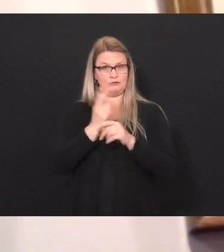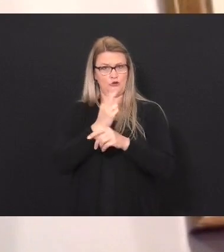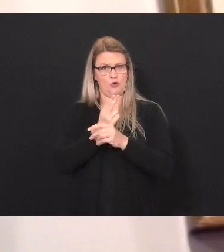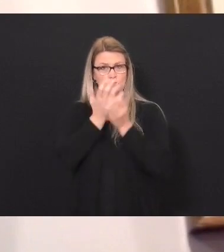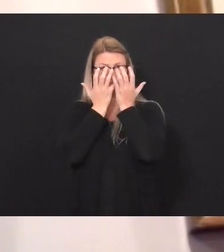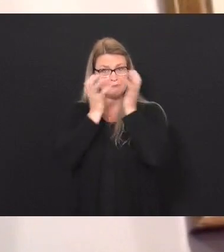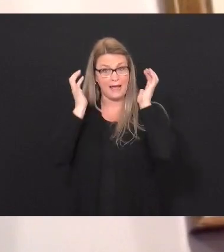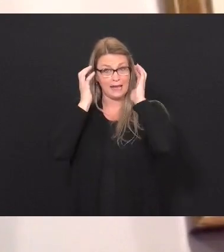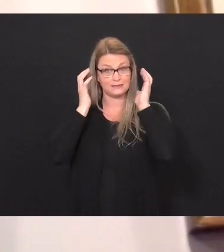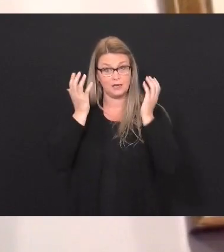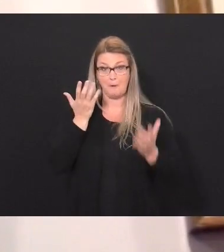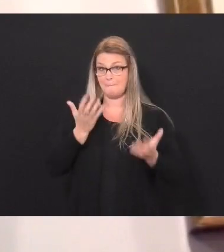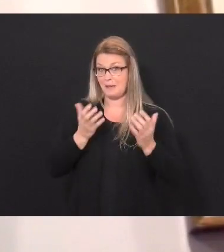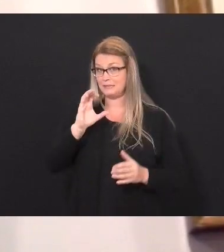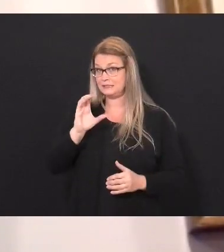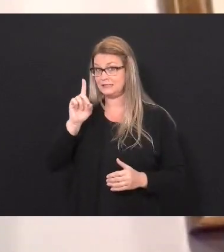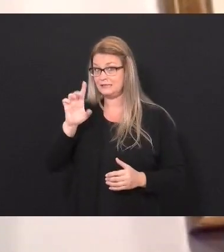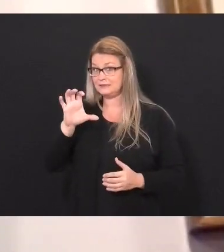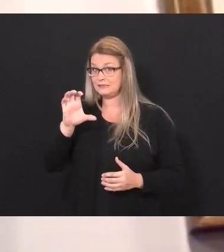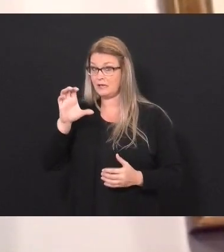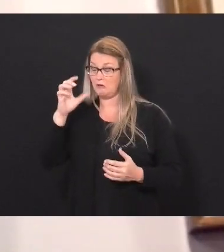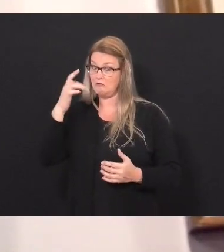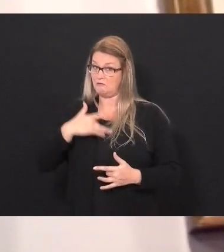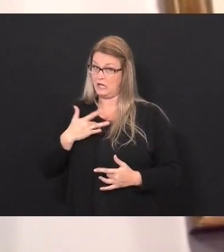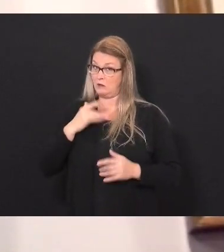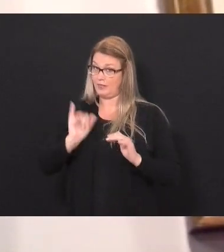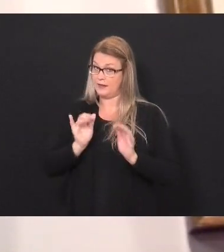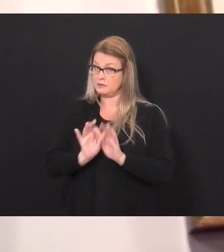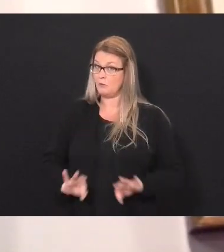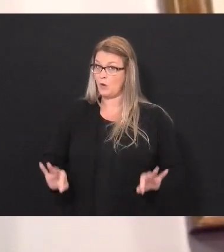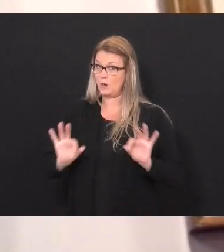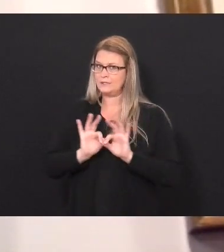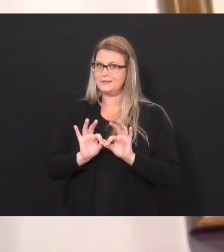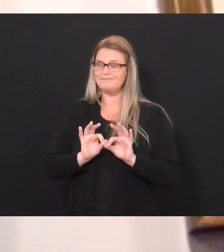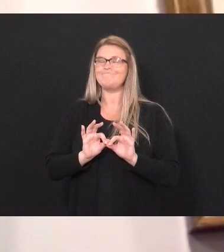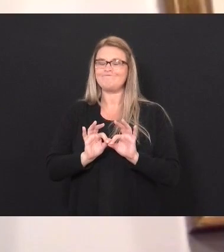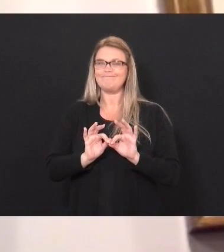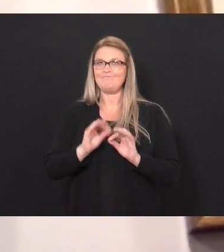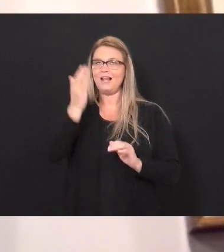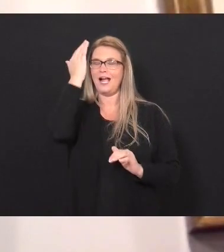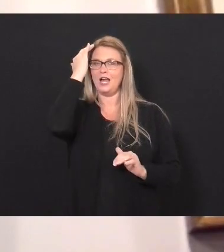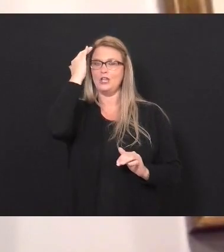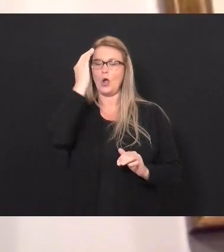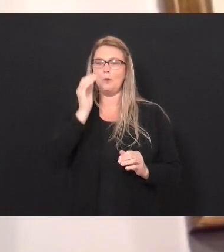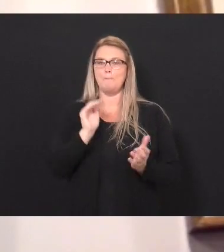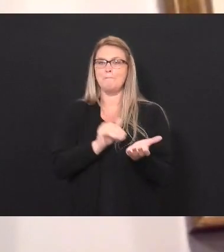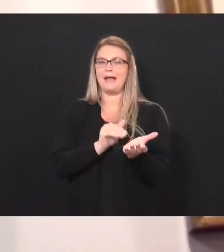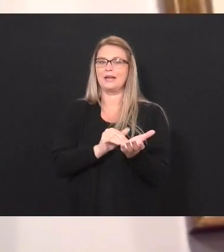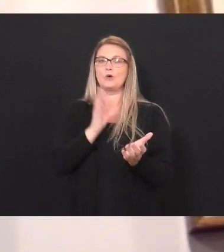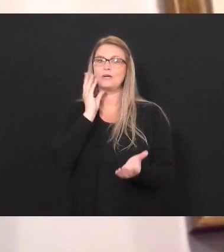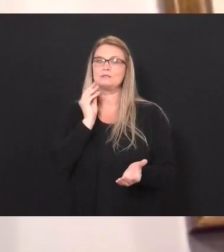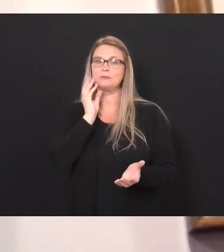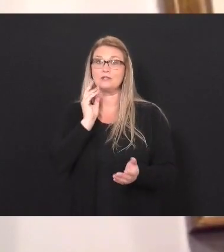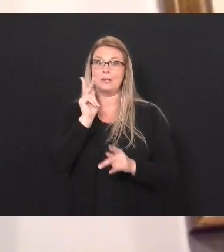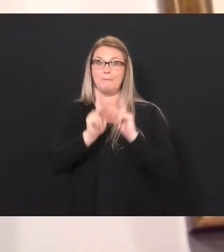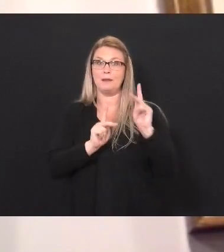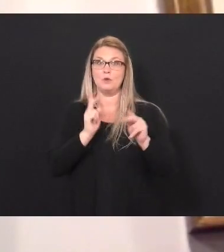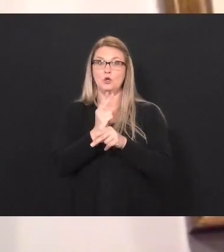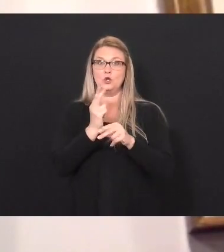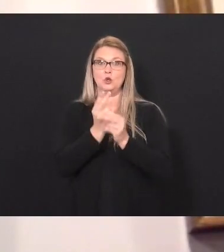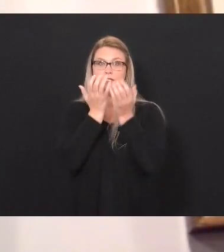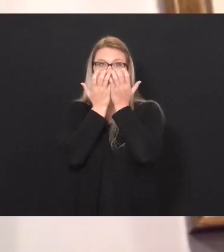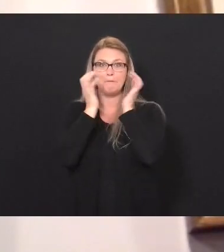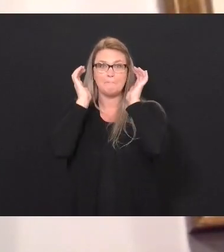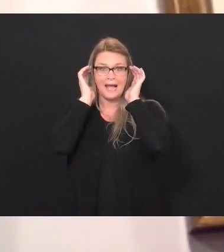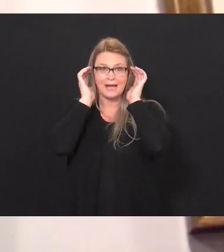says maybe that's important. And I think it's clear from the medical experience that people have had that wearing a mask is really